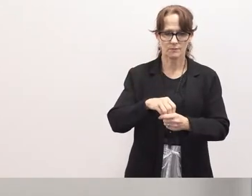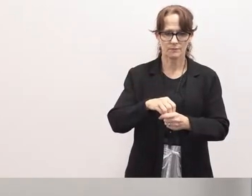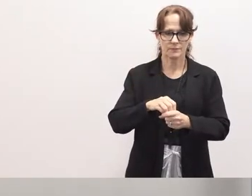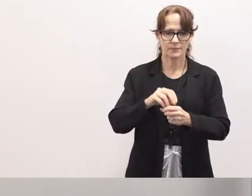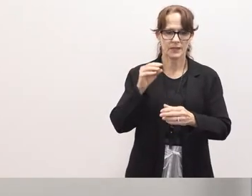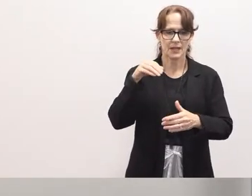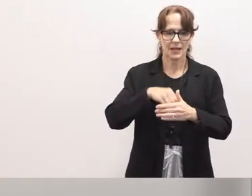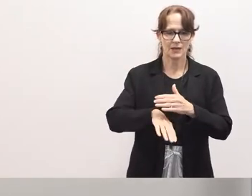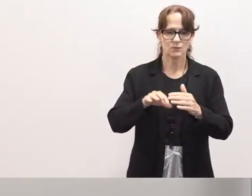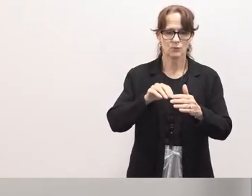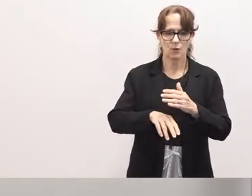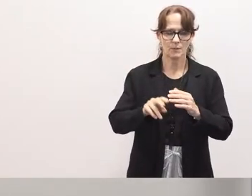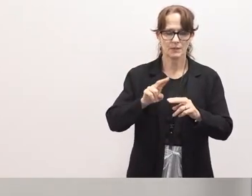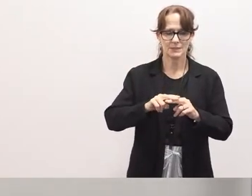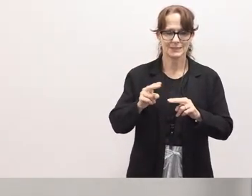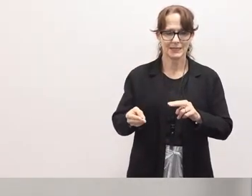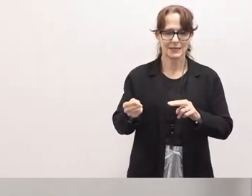of